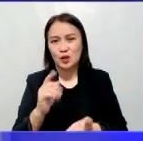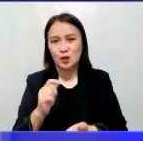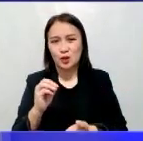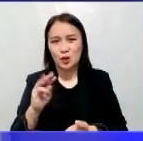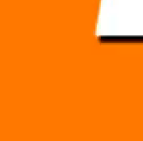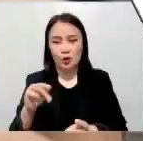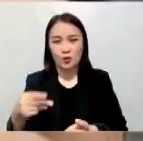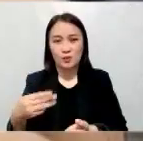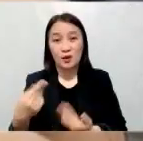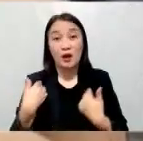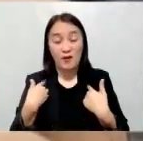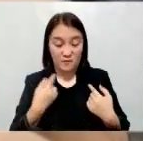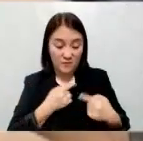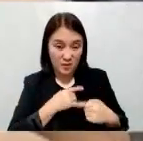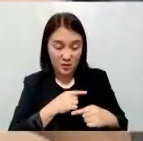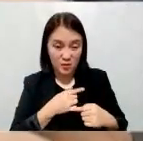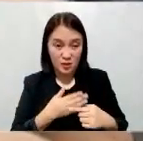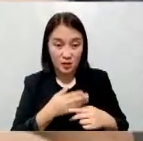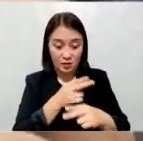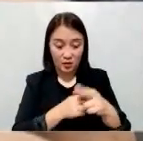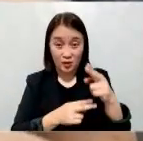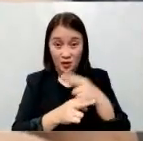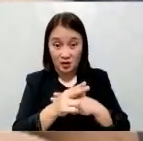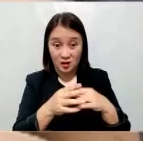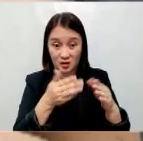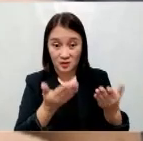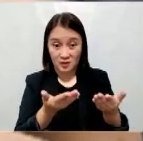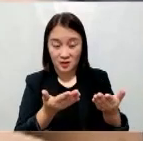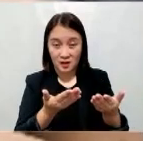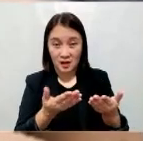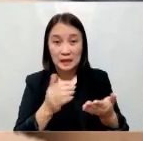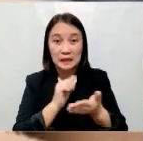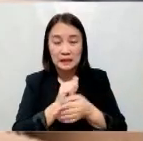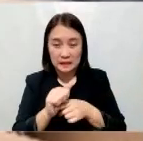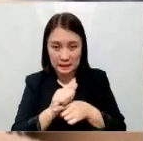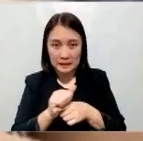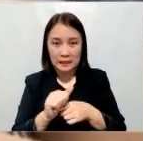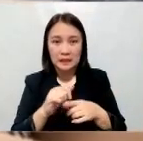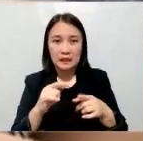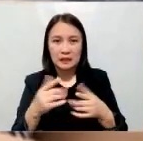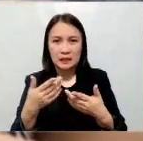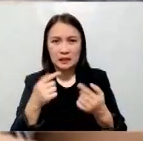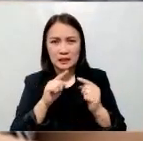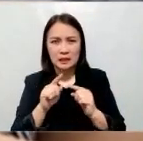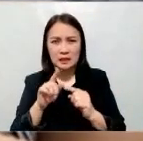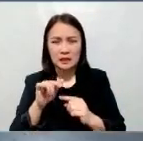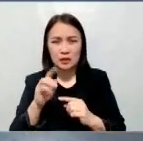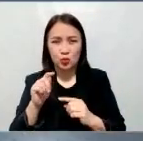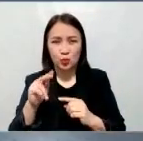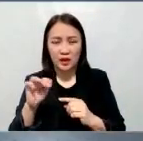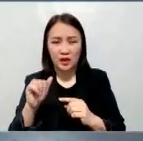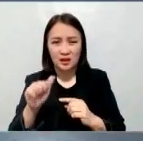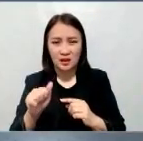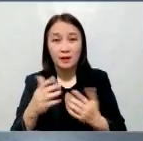injury. Na-injure ang kamay ng reigning PBA MVP sa training camp ng Gilas sa Lithuania. Pero ayon kay Coach Chot, napaka-positive pa din